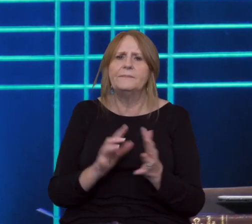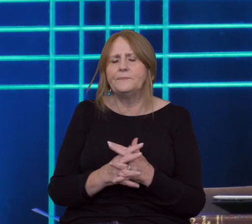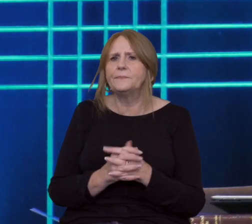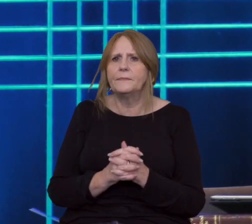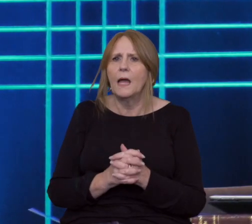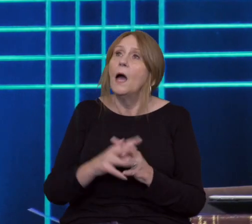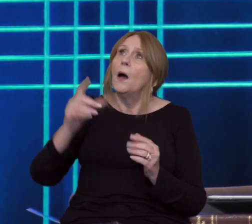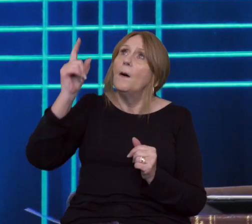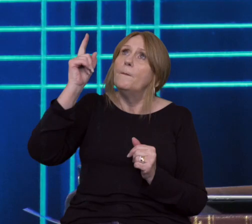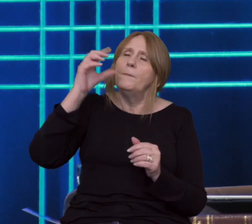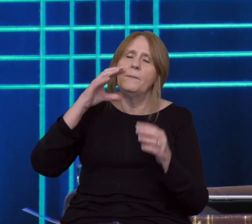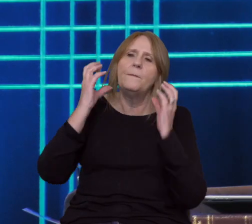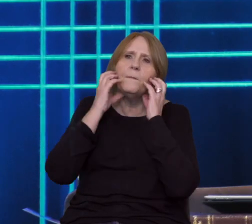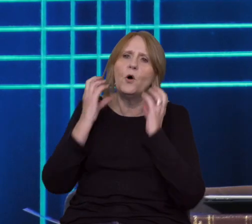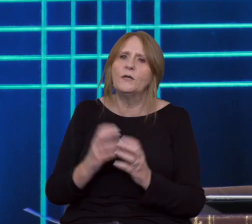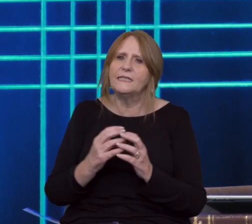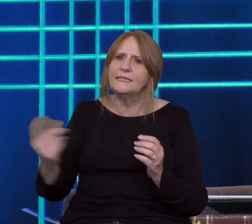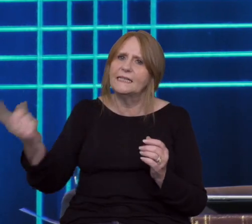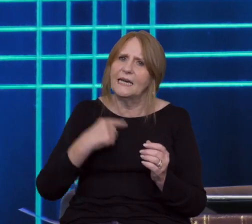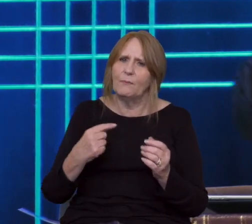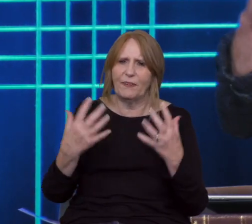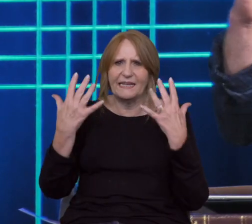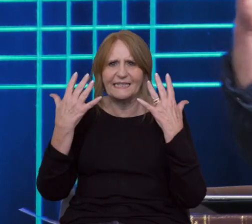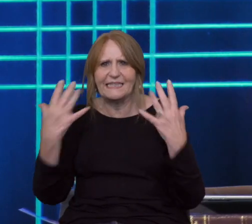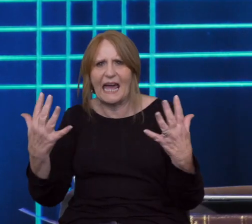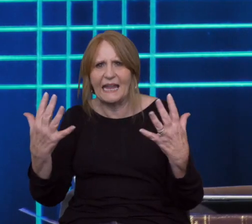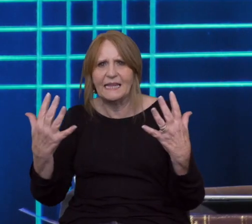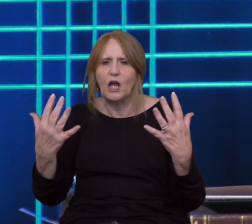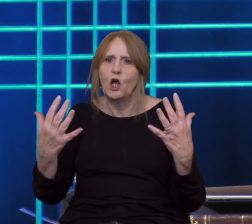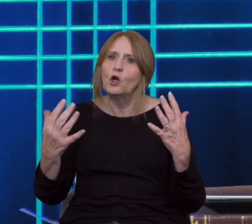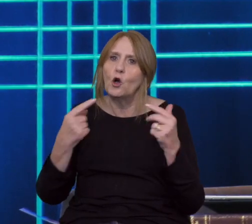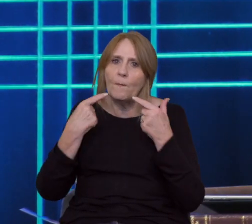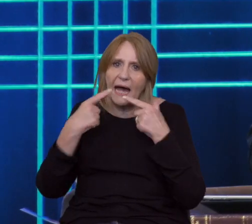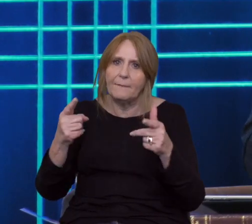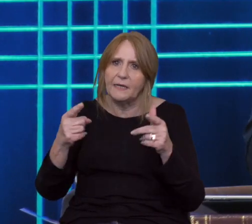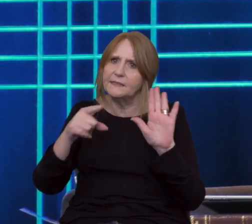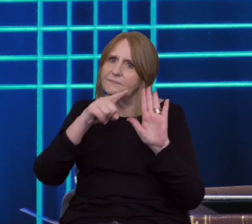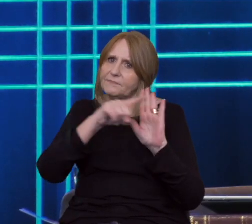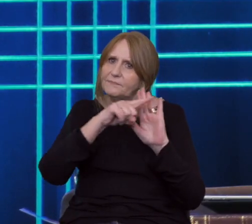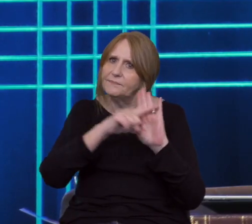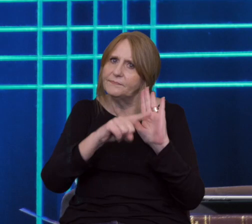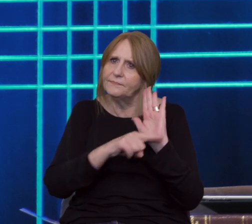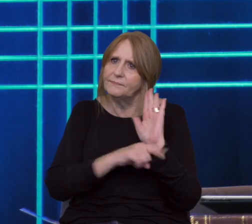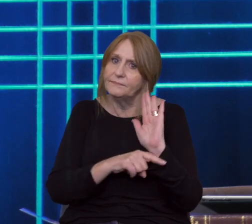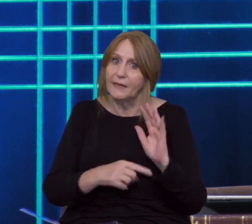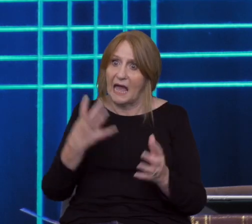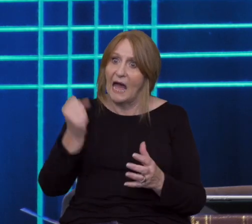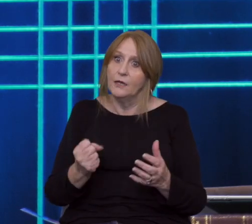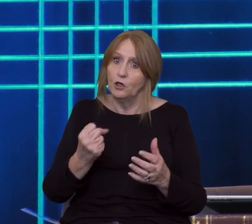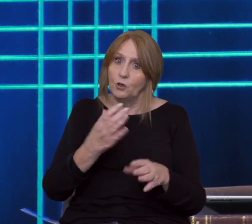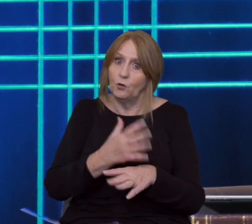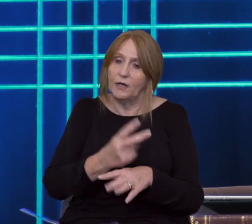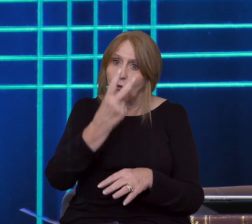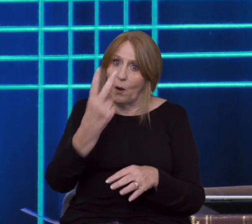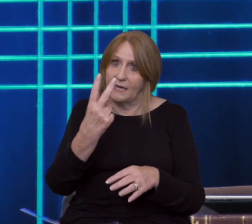Ten Commandments. Twice he had to do it. And when he came with those Ten Commandments, he said to the people, here